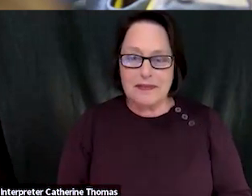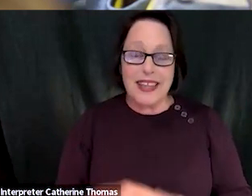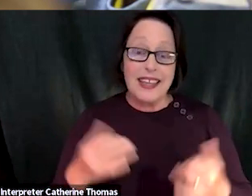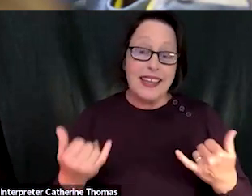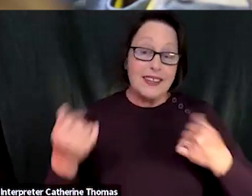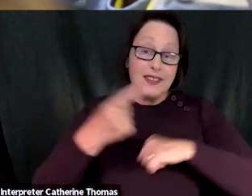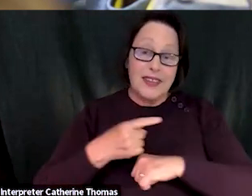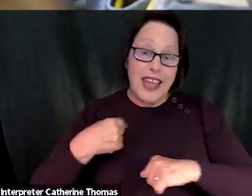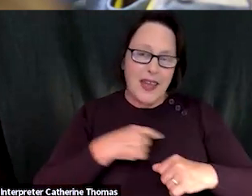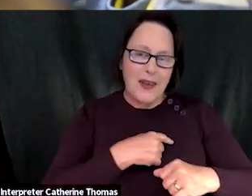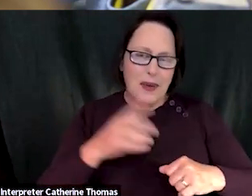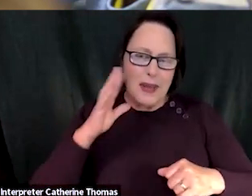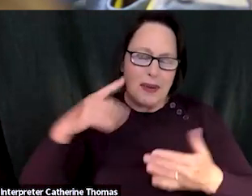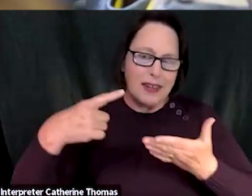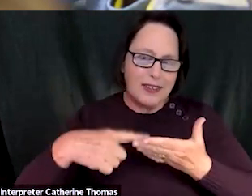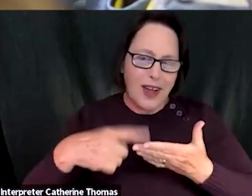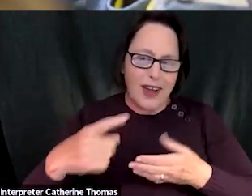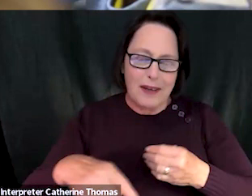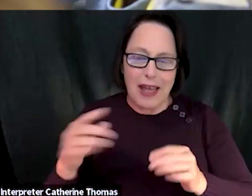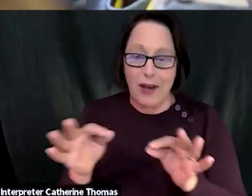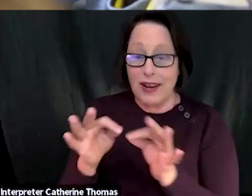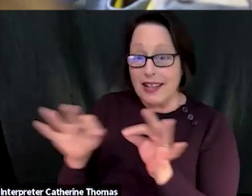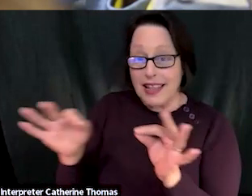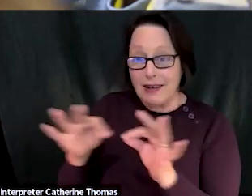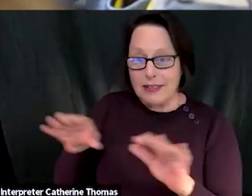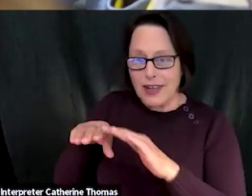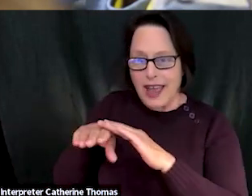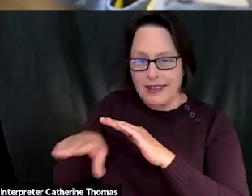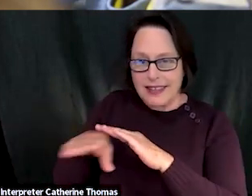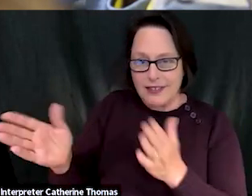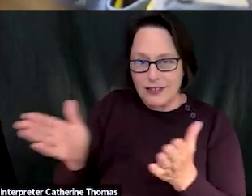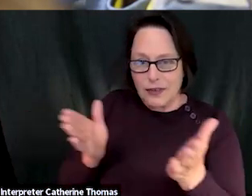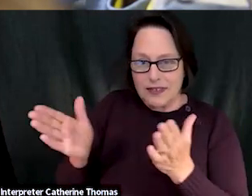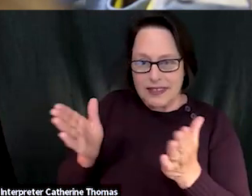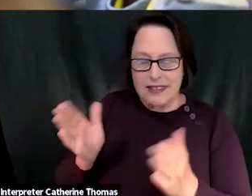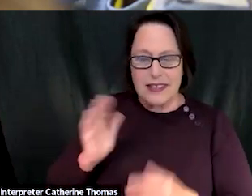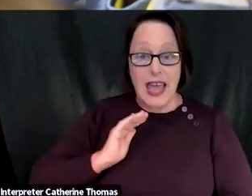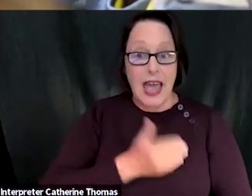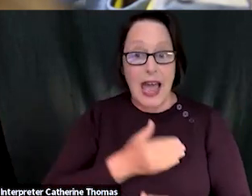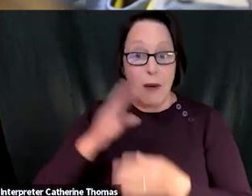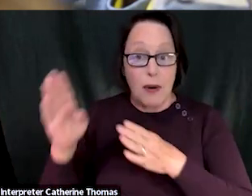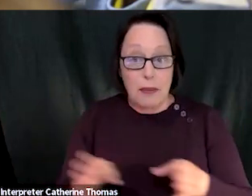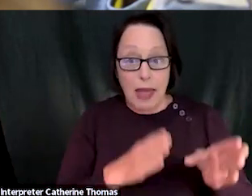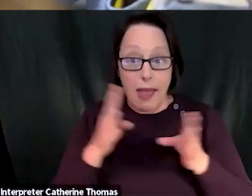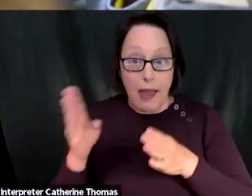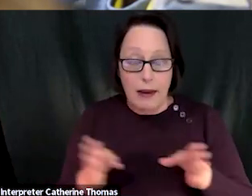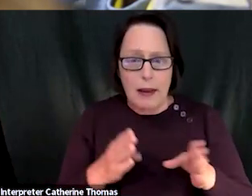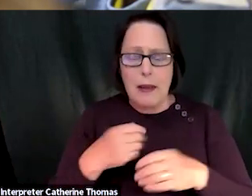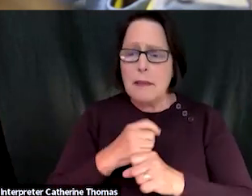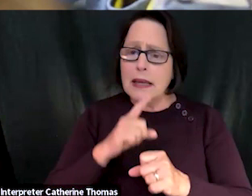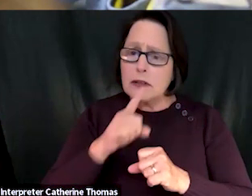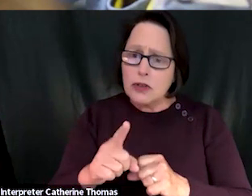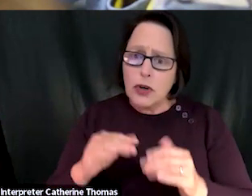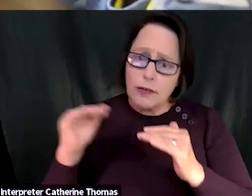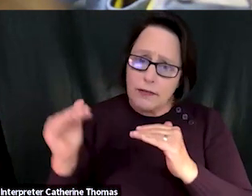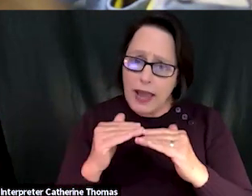Today, we will be talking about language access services, our plan, ensuring fair